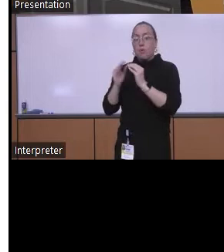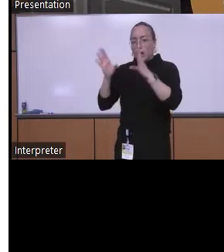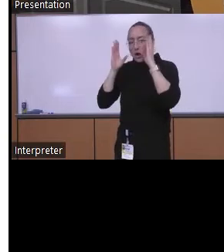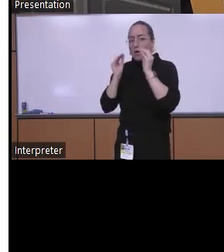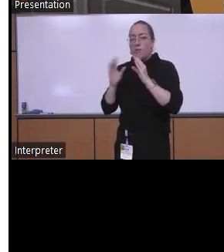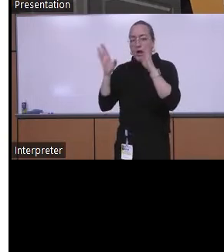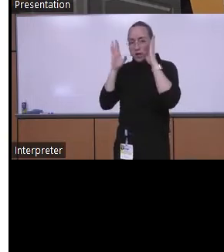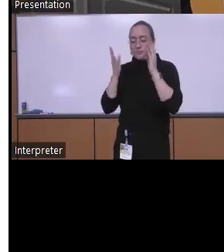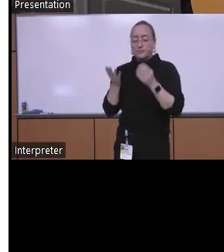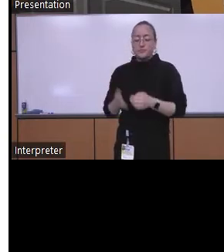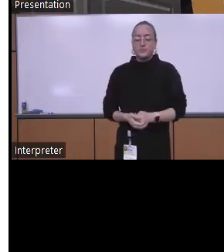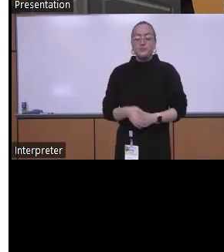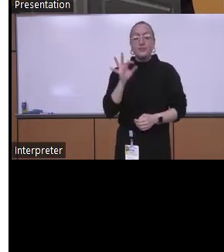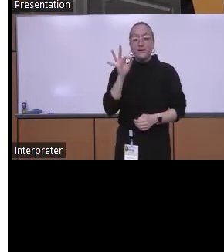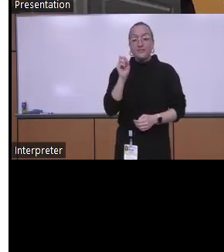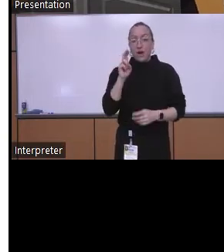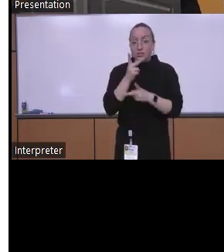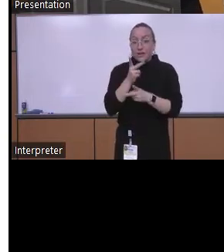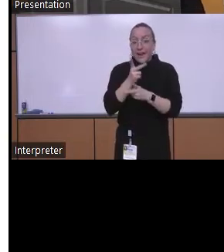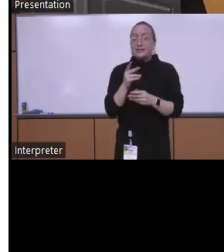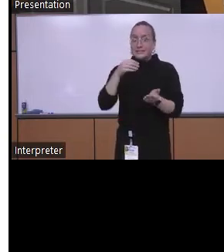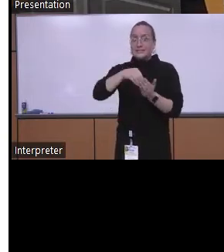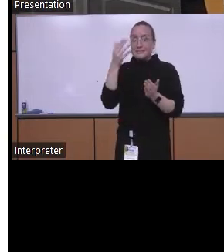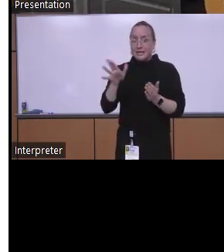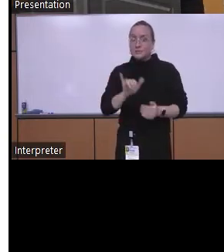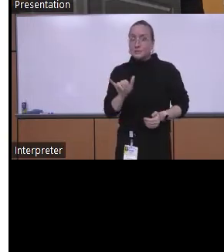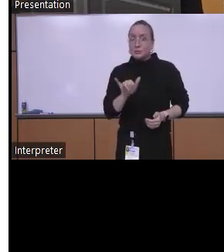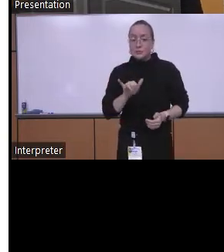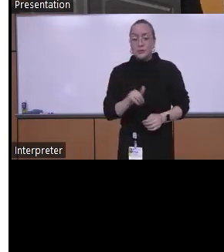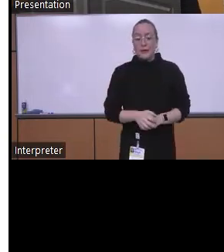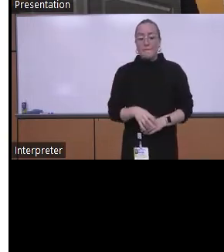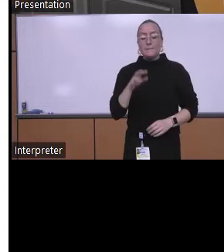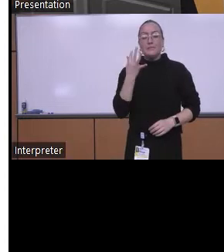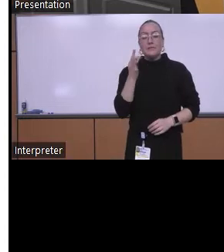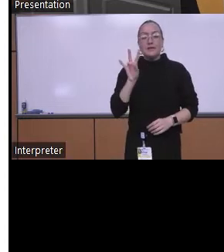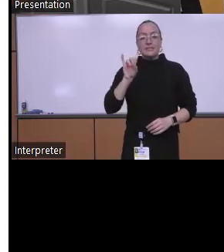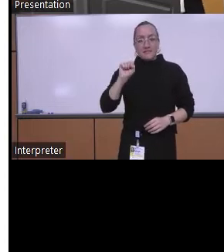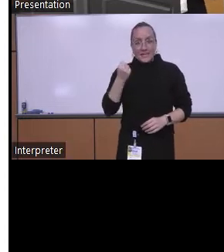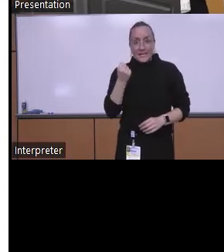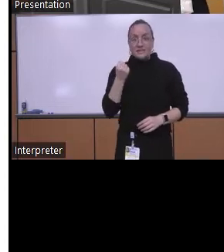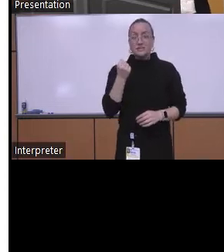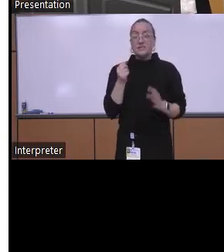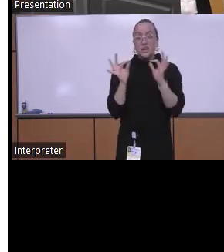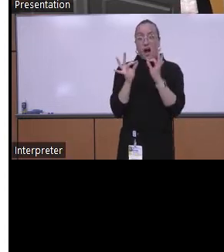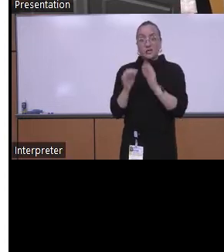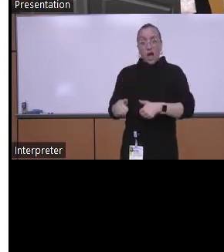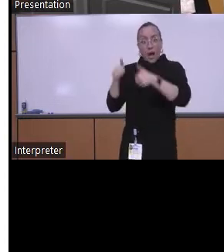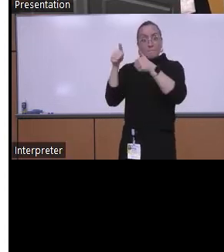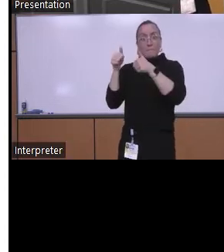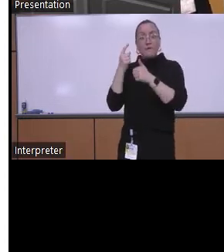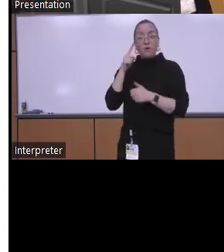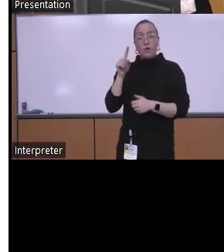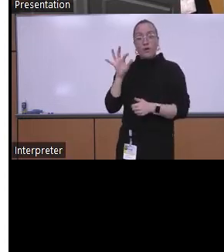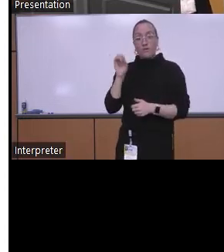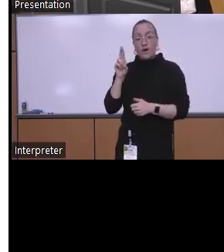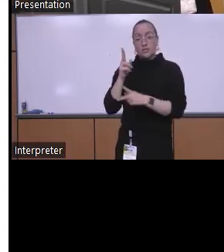Foster care is also quite expensive. Throughout the 1970s, the cost of foster care rose, and the cost was increasingly being borne